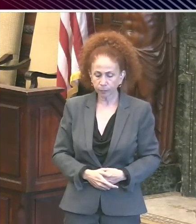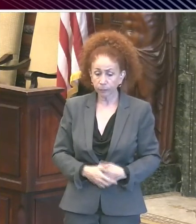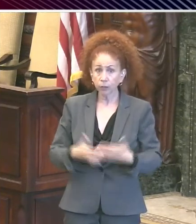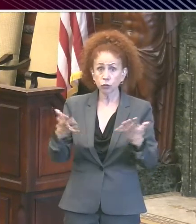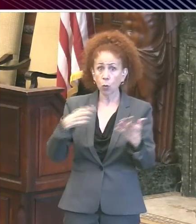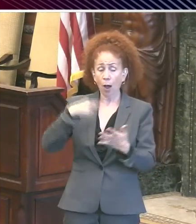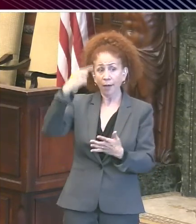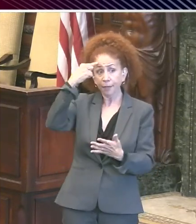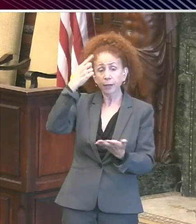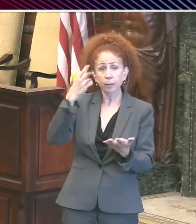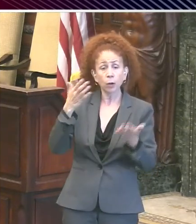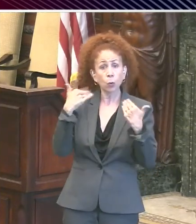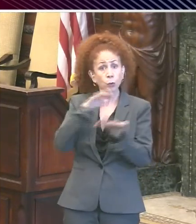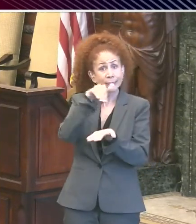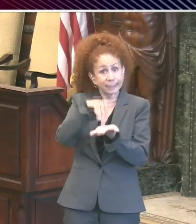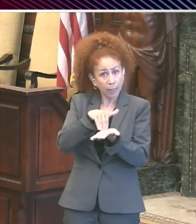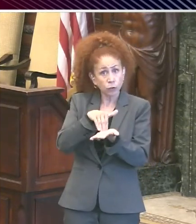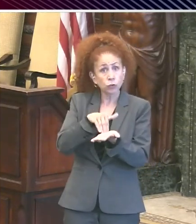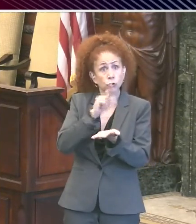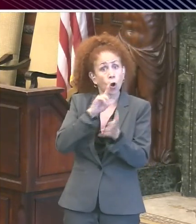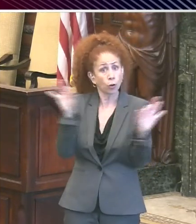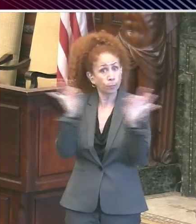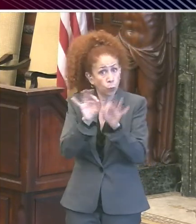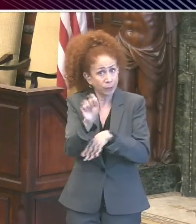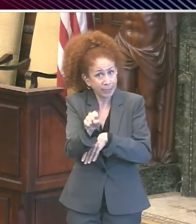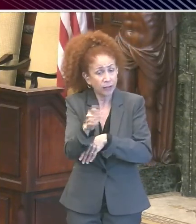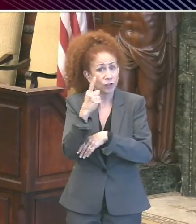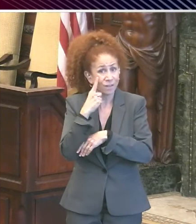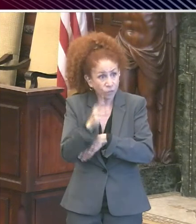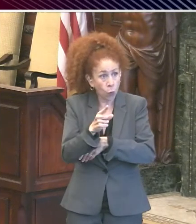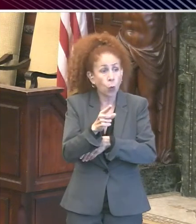So I think while cooling centers are certainly important